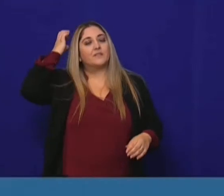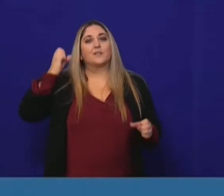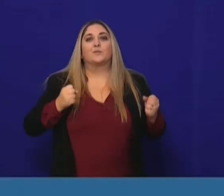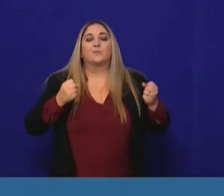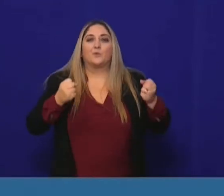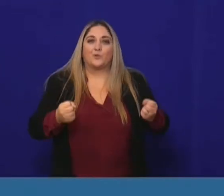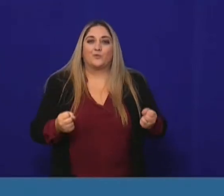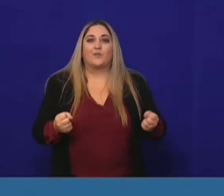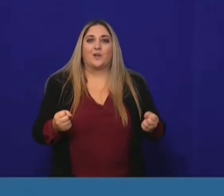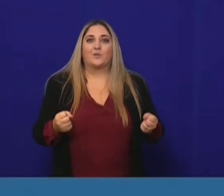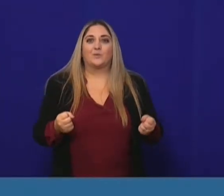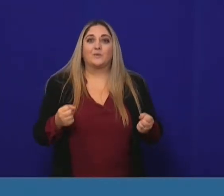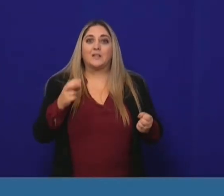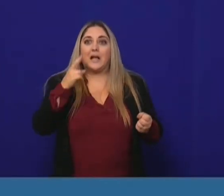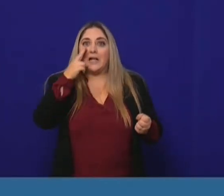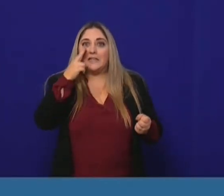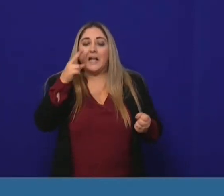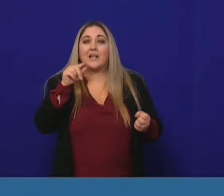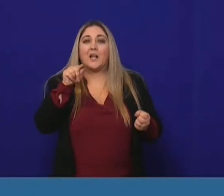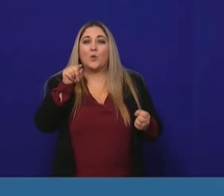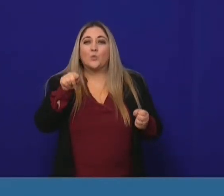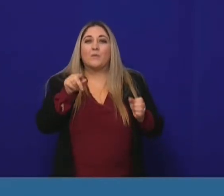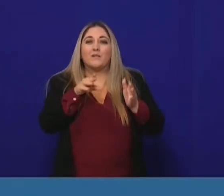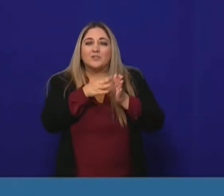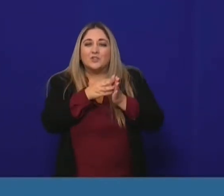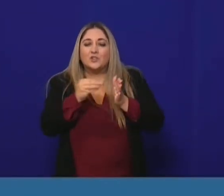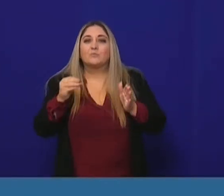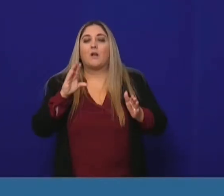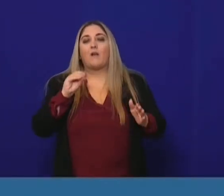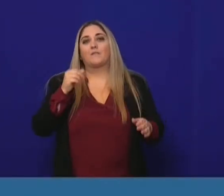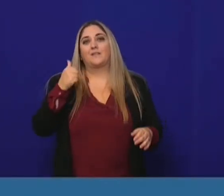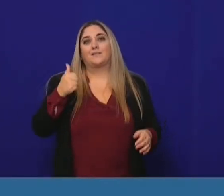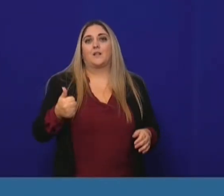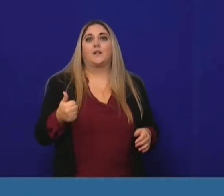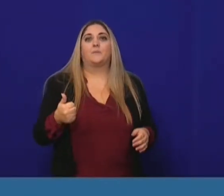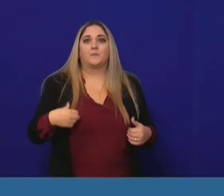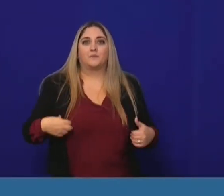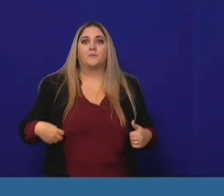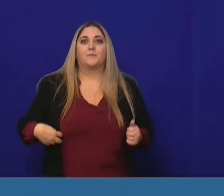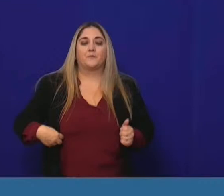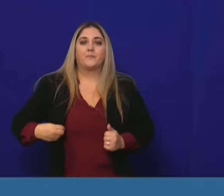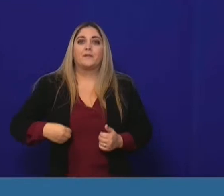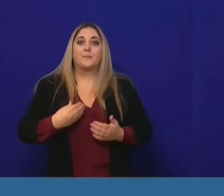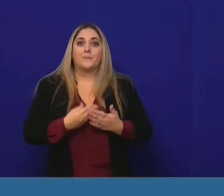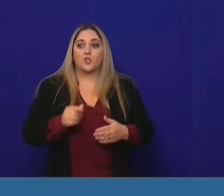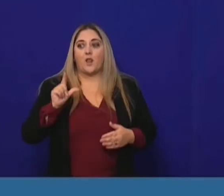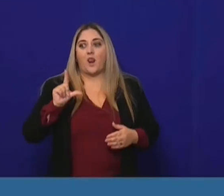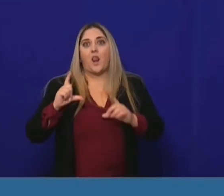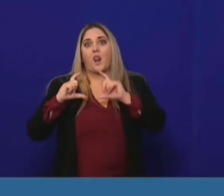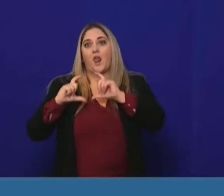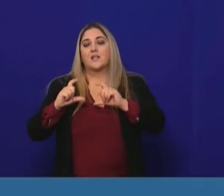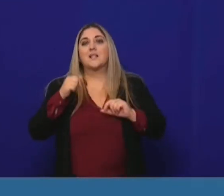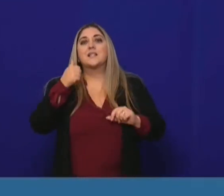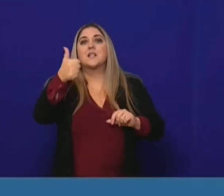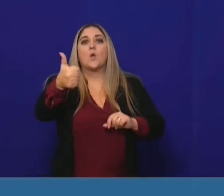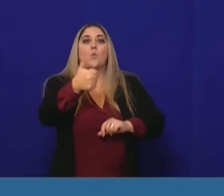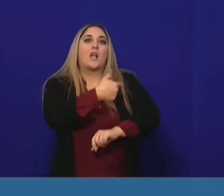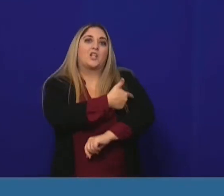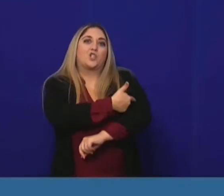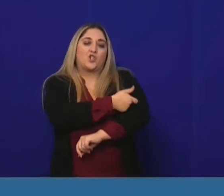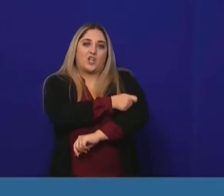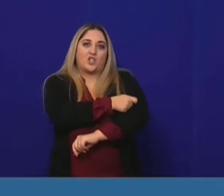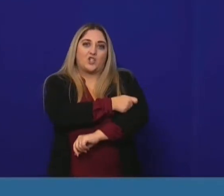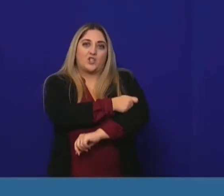għal COVID li qegħdin joqorbu ħafna lejn propju li jkun hemm l-liċenzjar tagħhom. Infatti l-EMA,